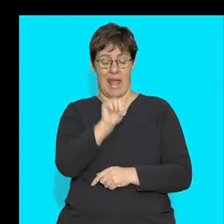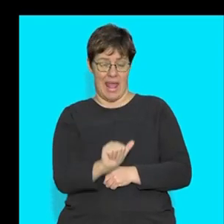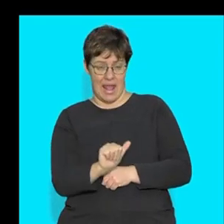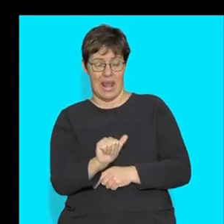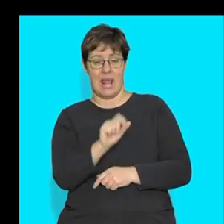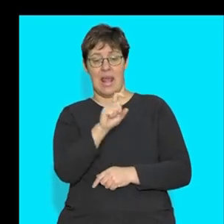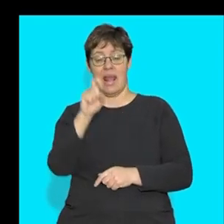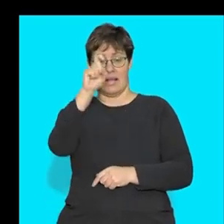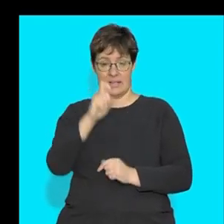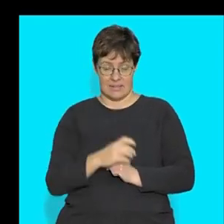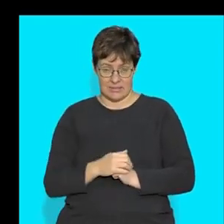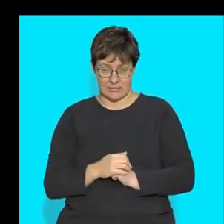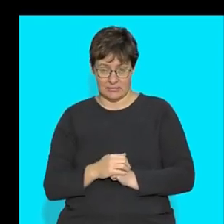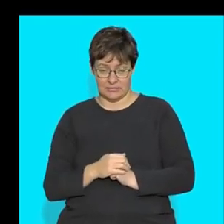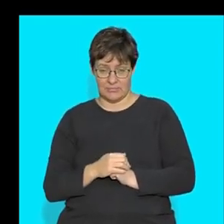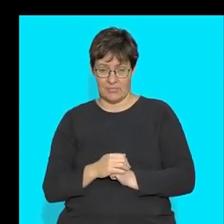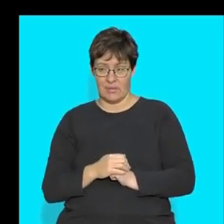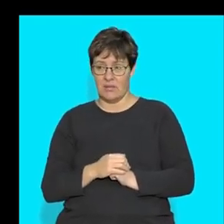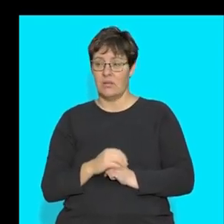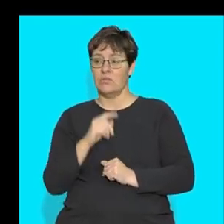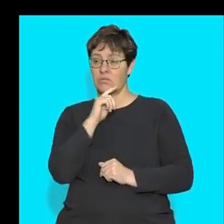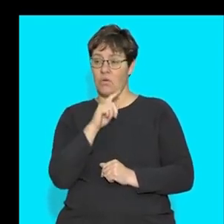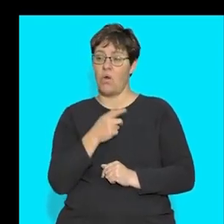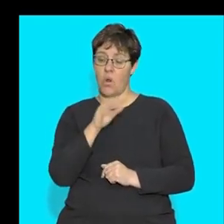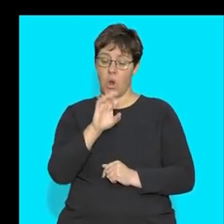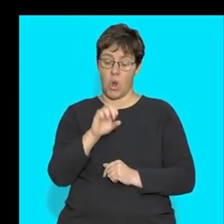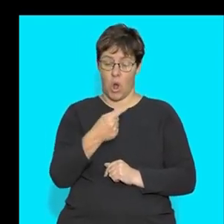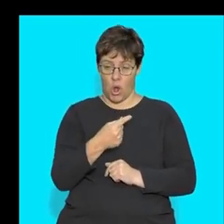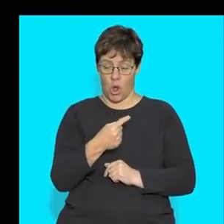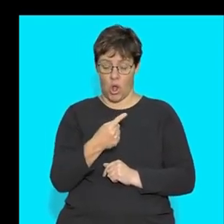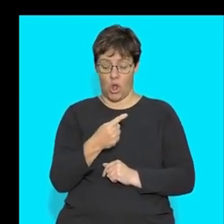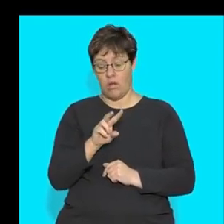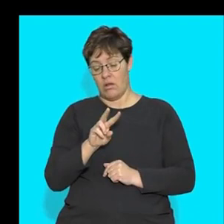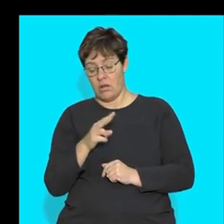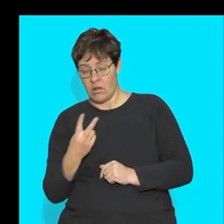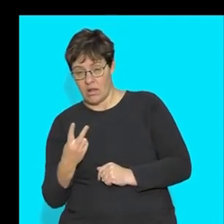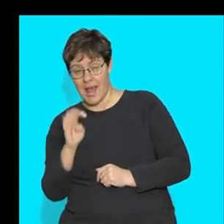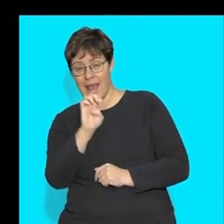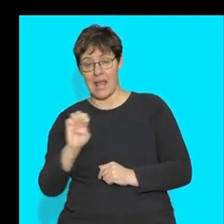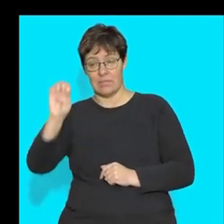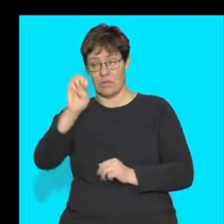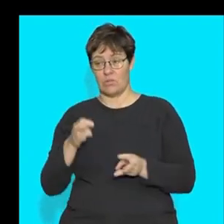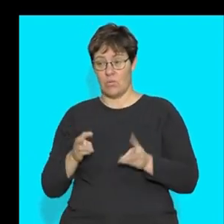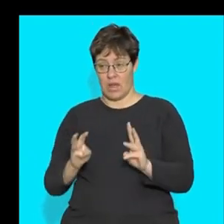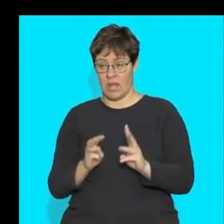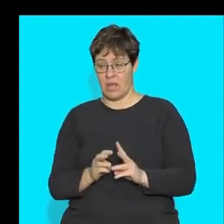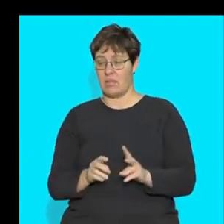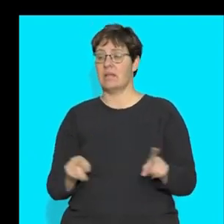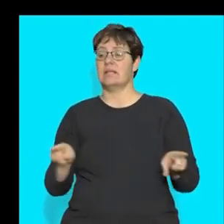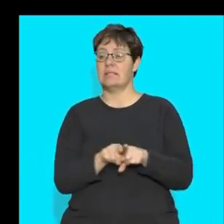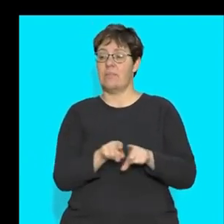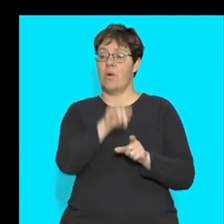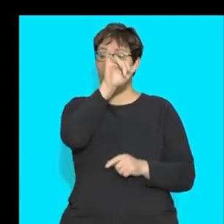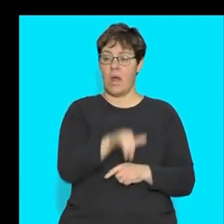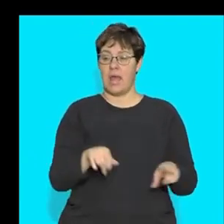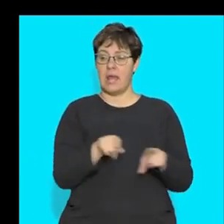a. Then from moving from a log to a exponential form, it will also be